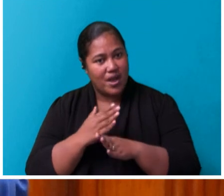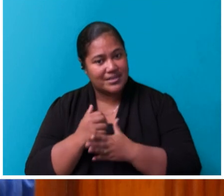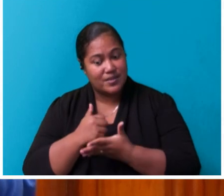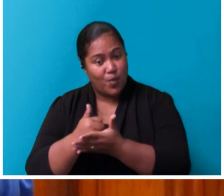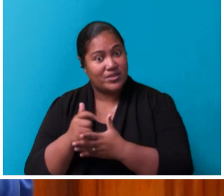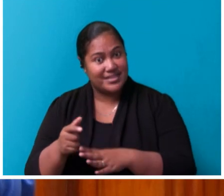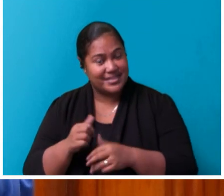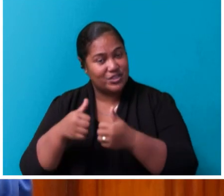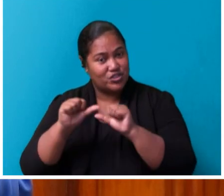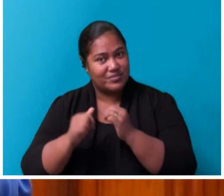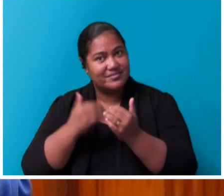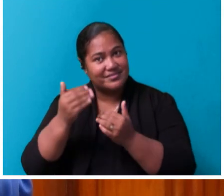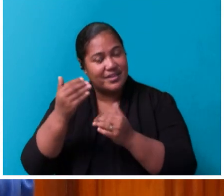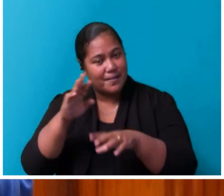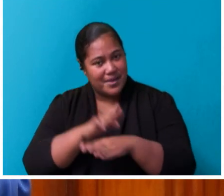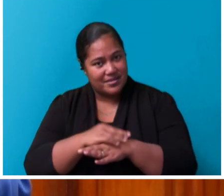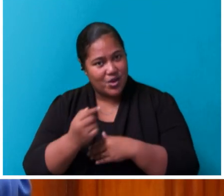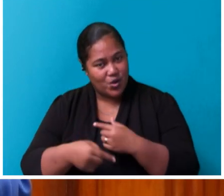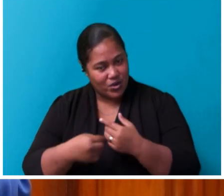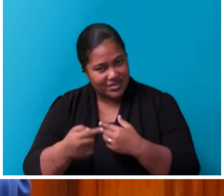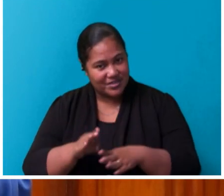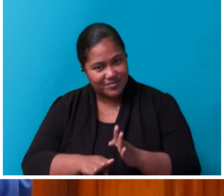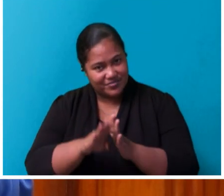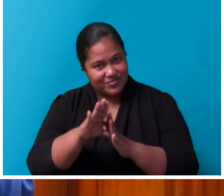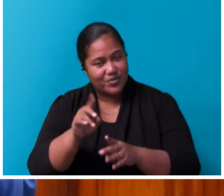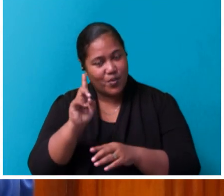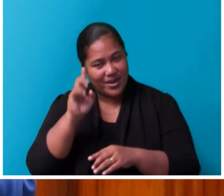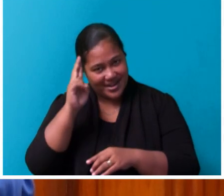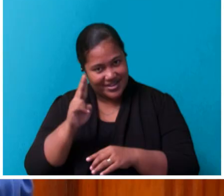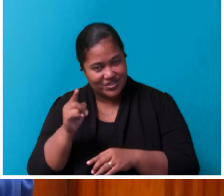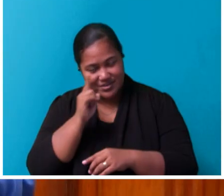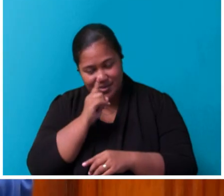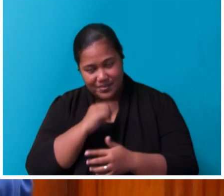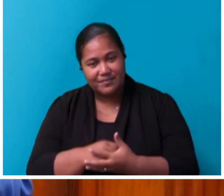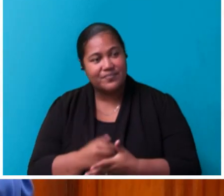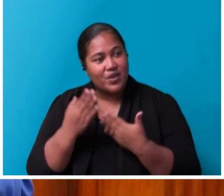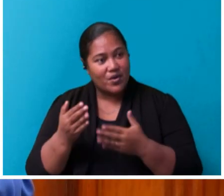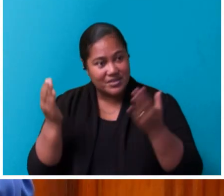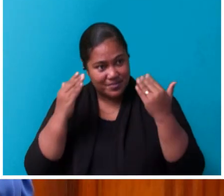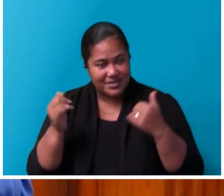months for the continued prosperity of our nation and its people. Honorable Speaker,